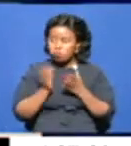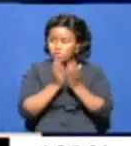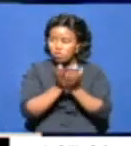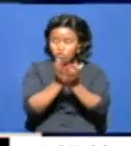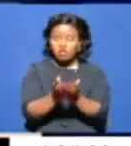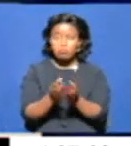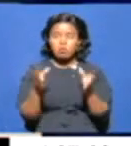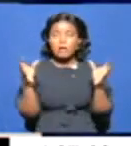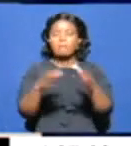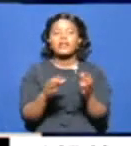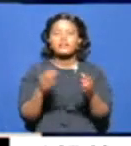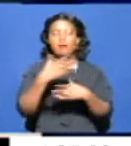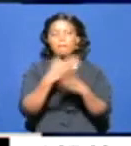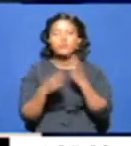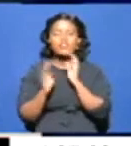country.